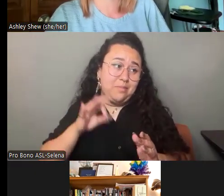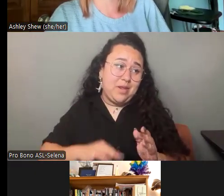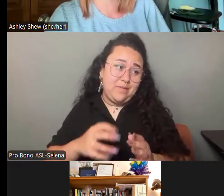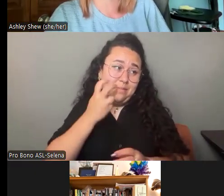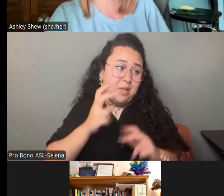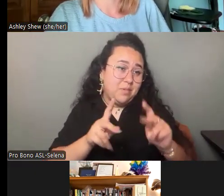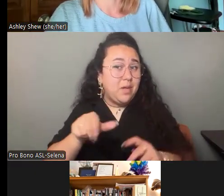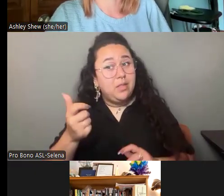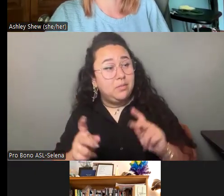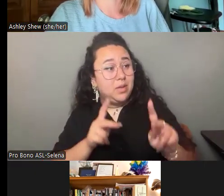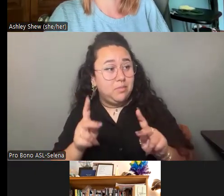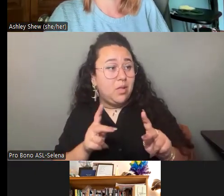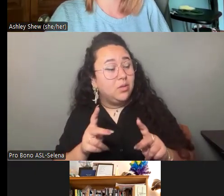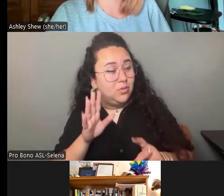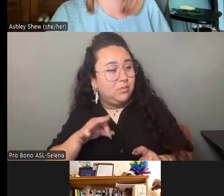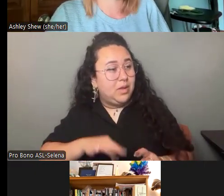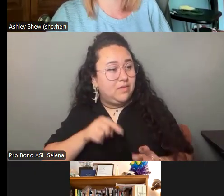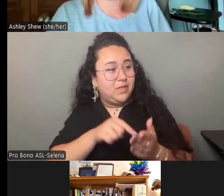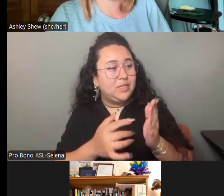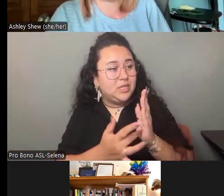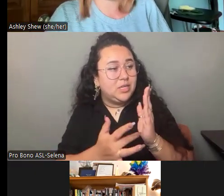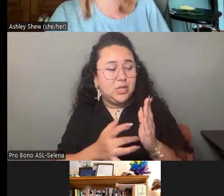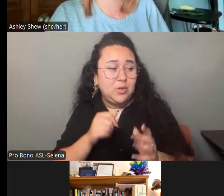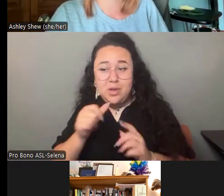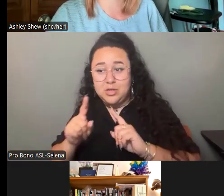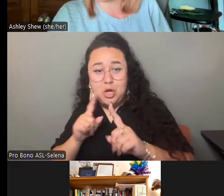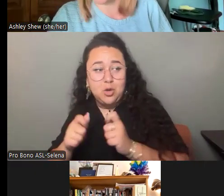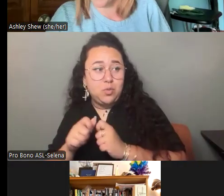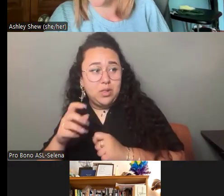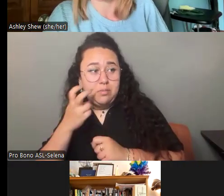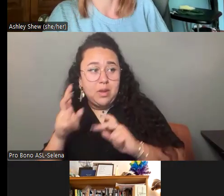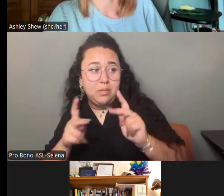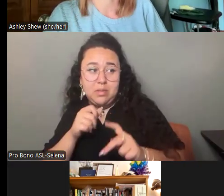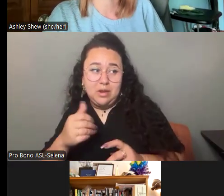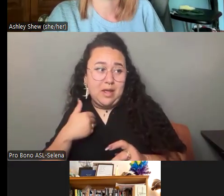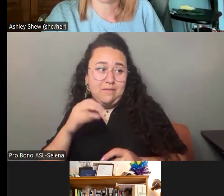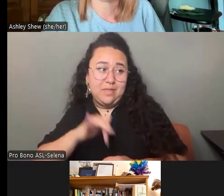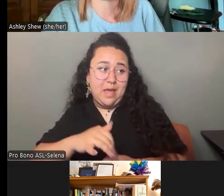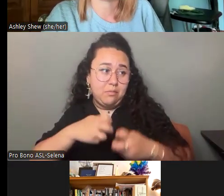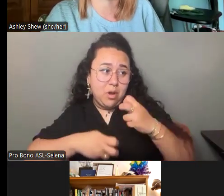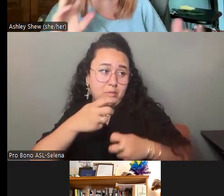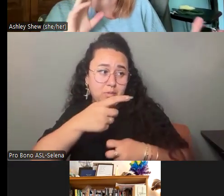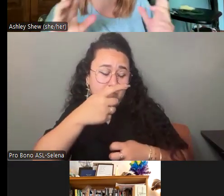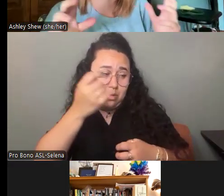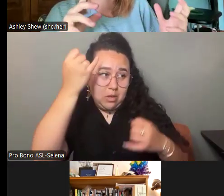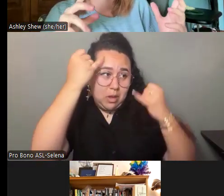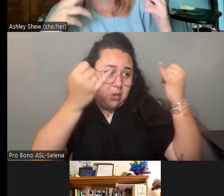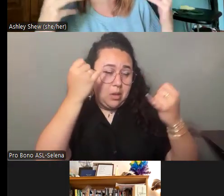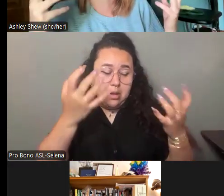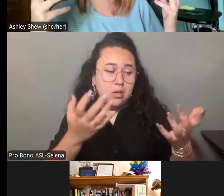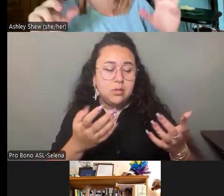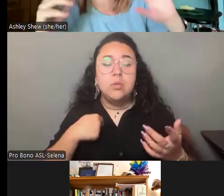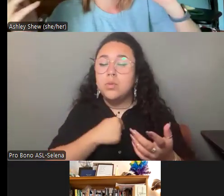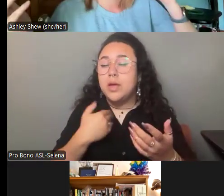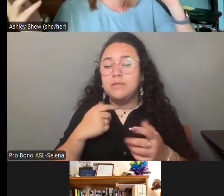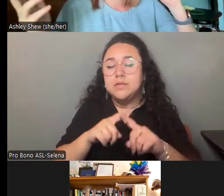talk to any blind people. Blind people didn't have the problems you think they have. But in fact, we have different people in our